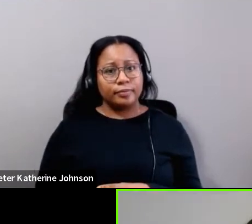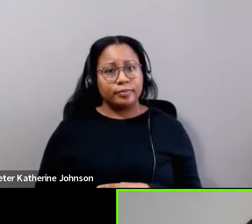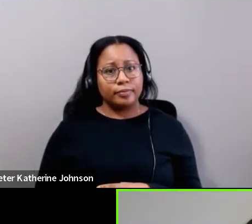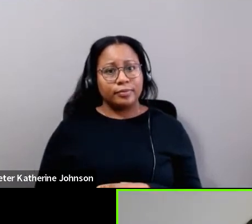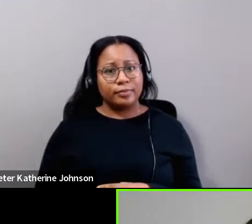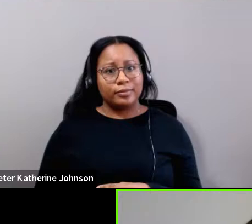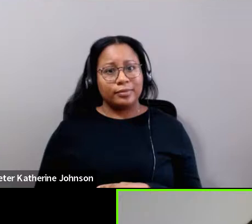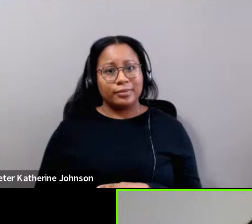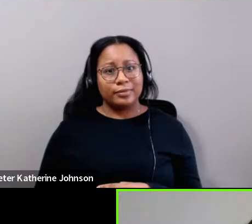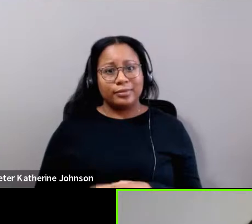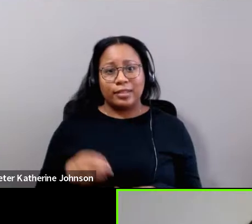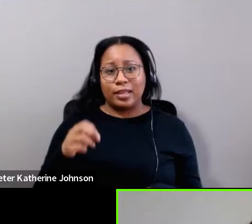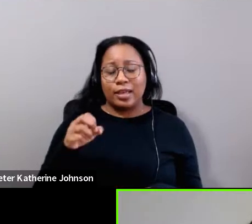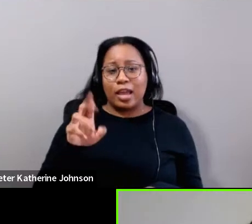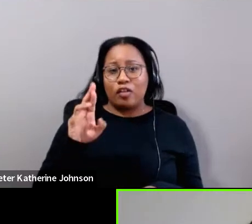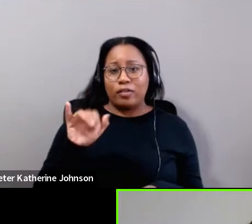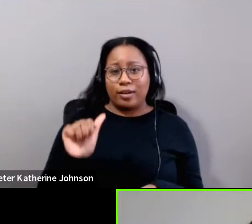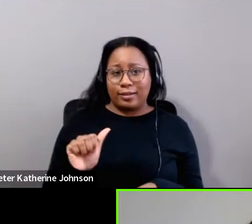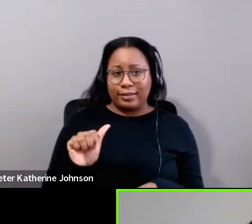I can take that one too.